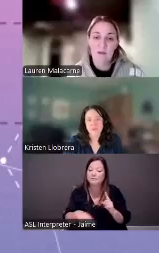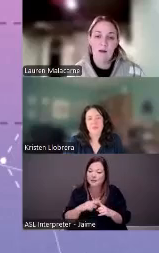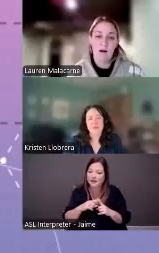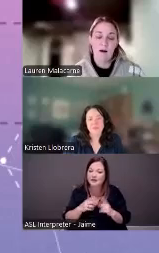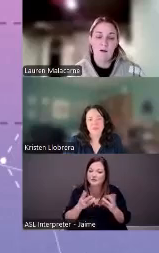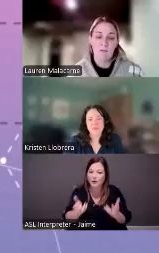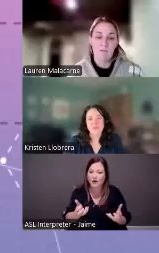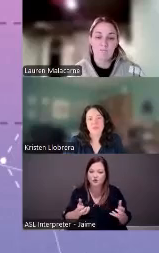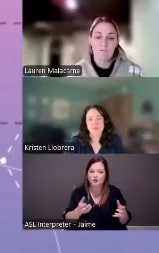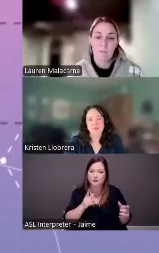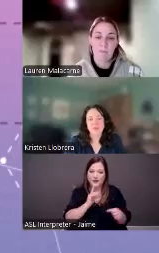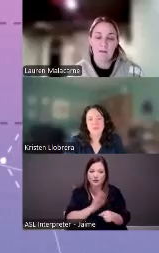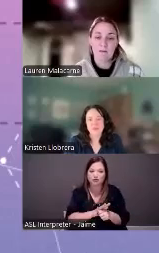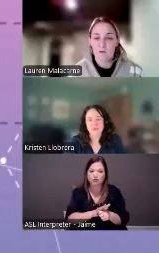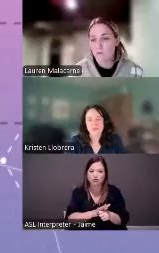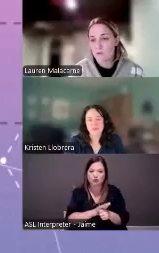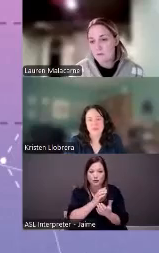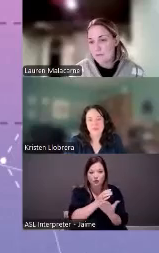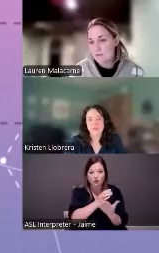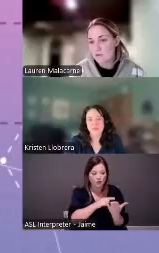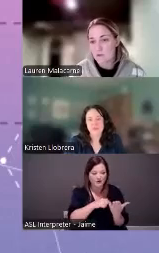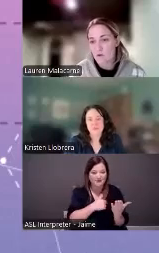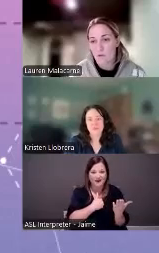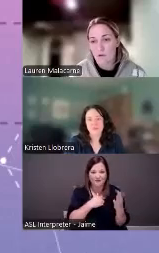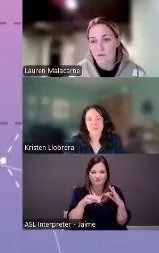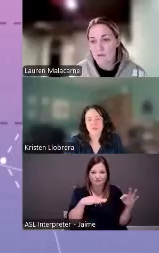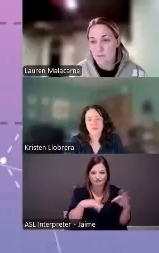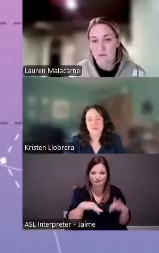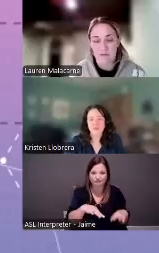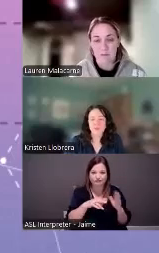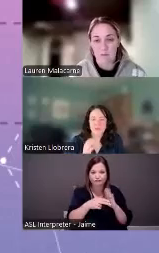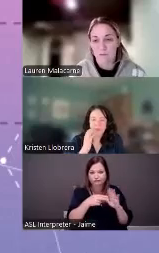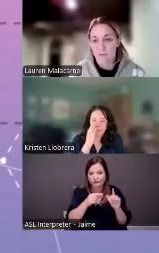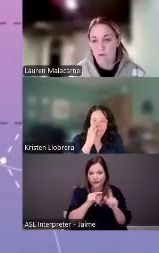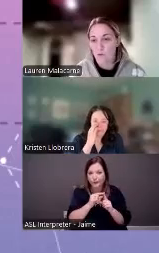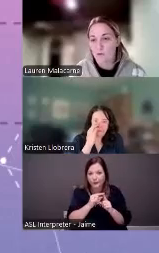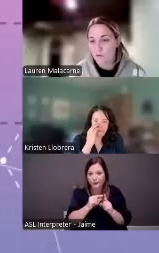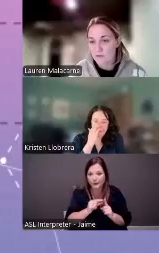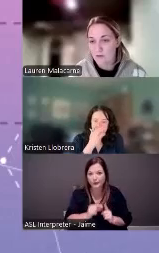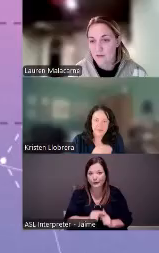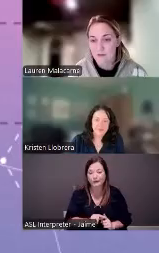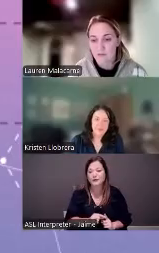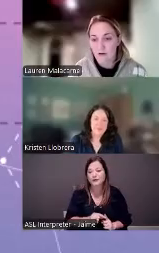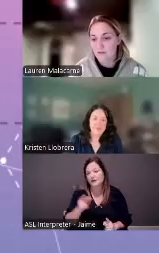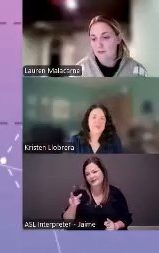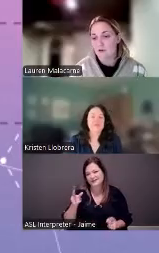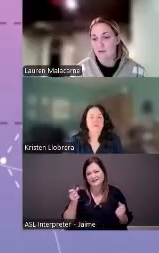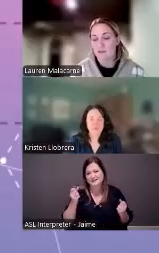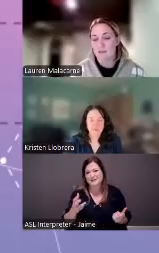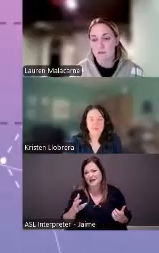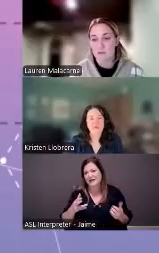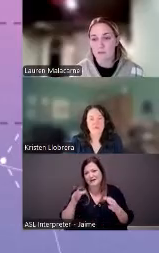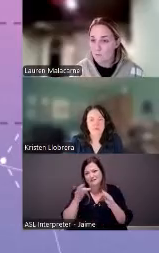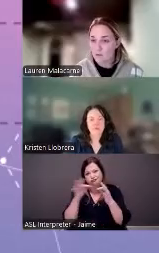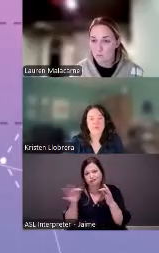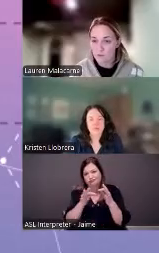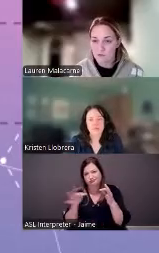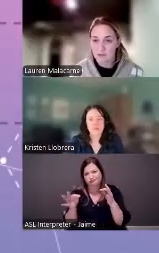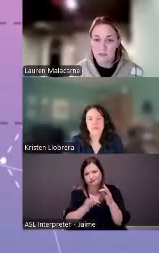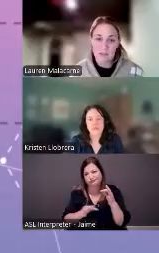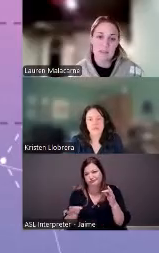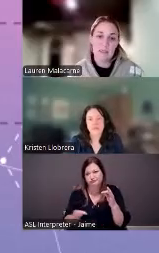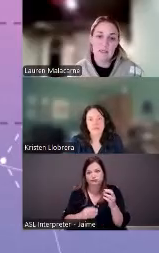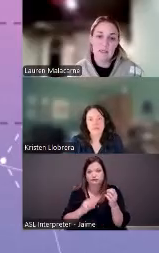course. And so this is just, one simple example of, hundreds of lines of text that we attempted to both make